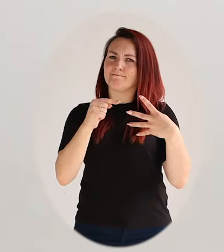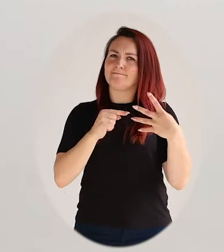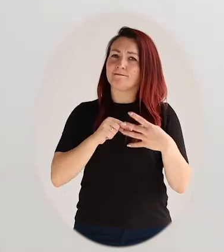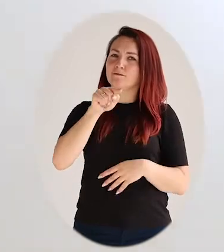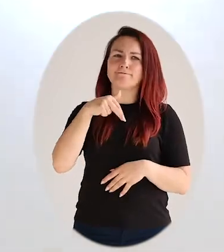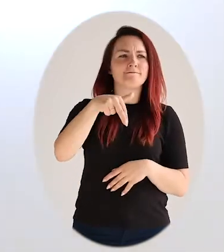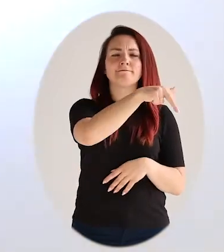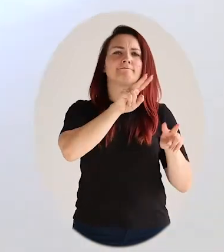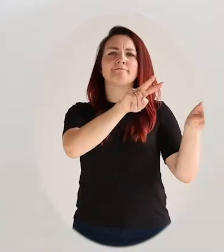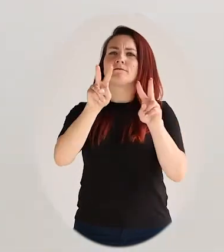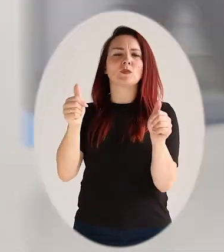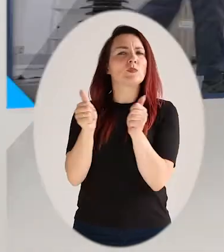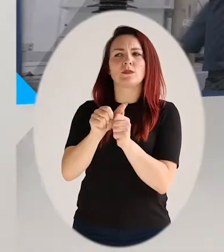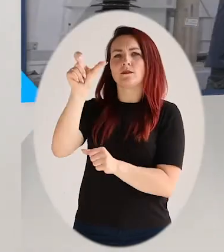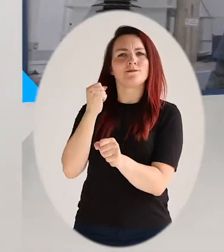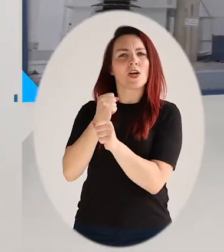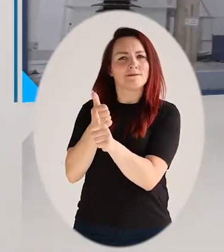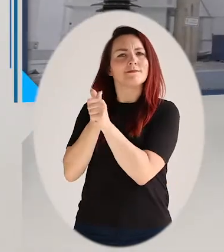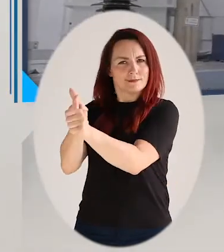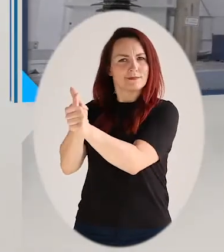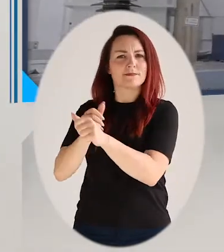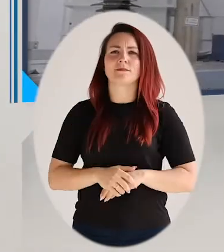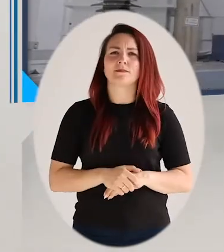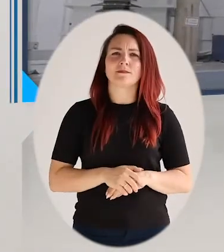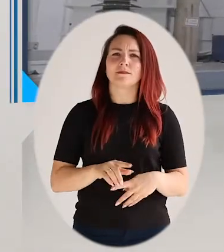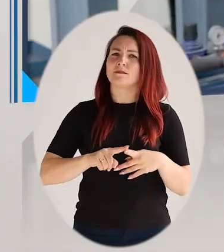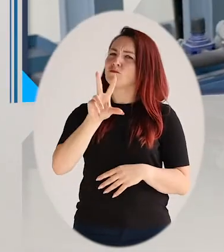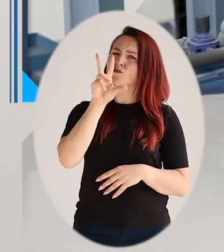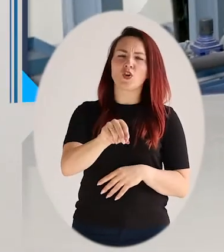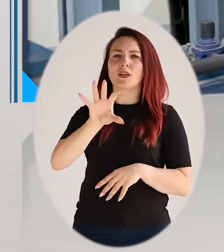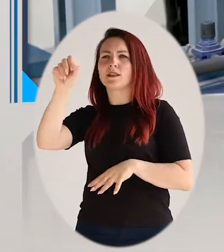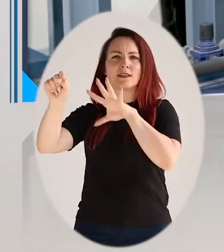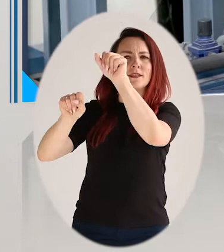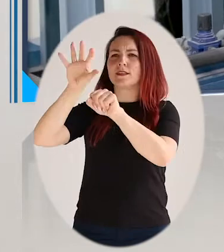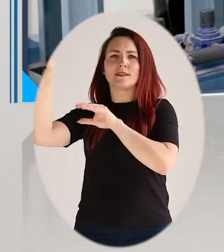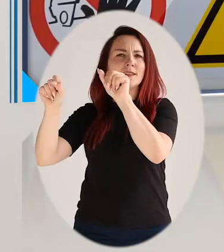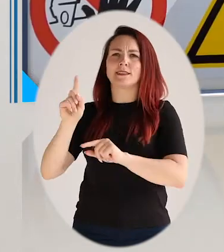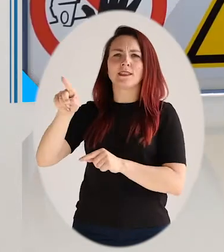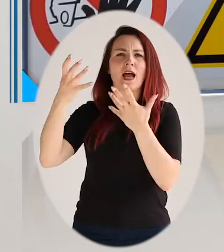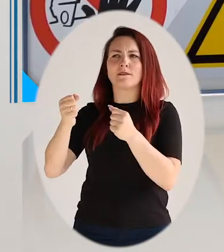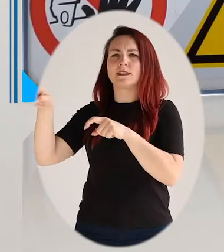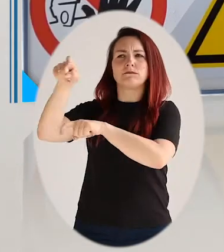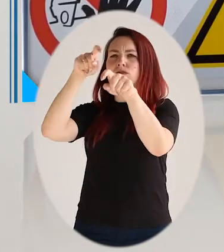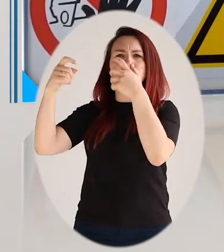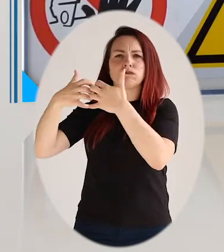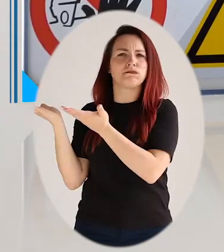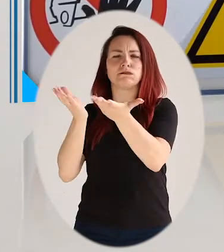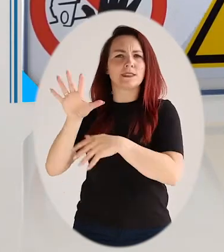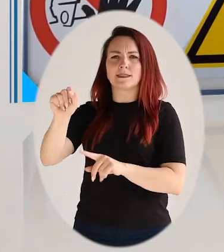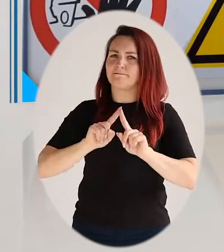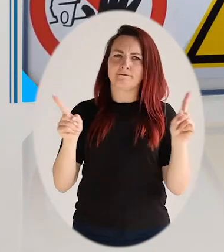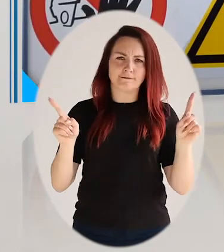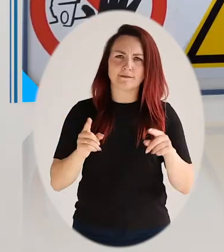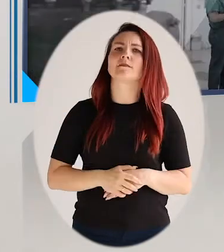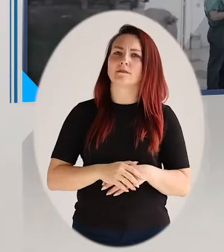facilities, stay in the engineering building only if you are accompanied by our employees. It is prohibited to touch the moving part of